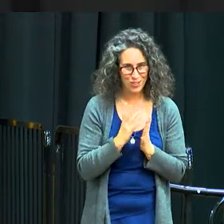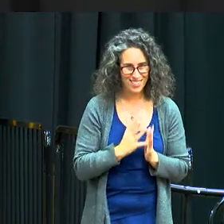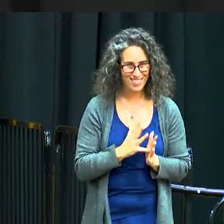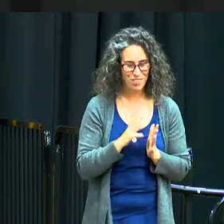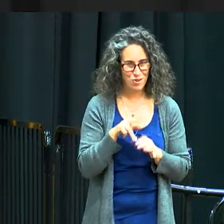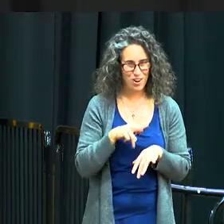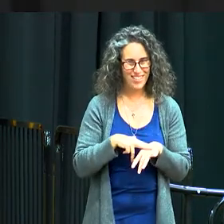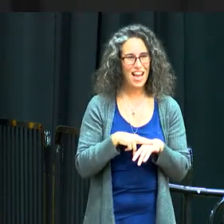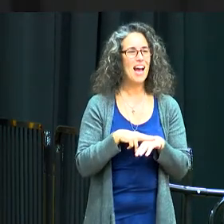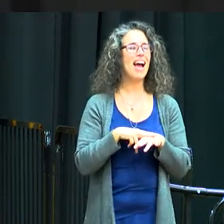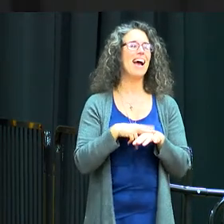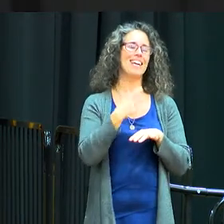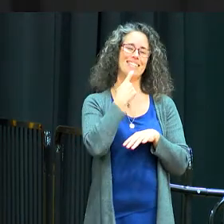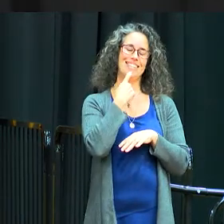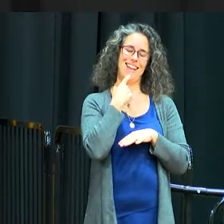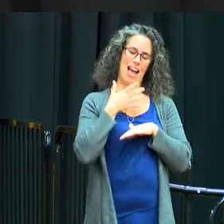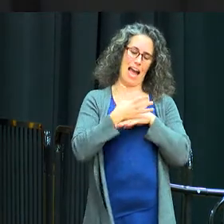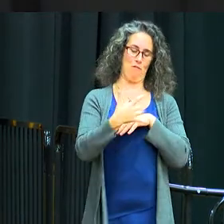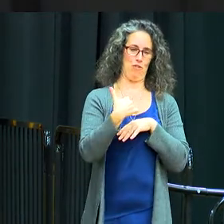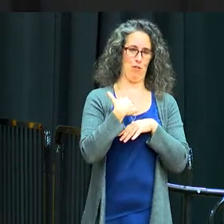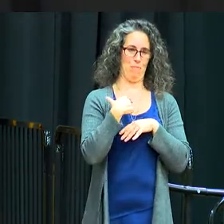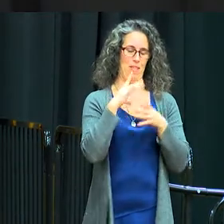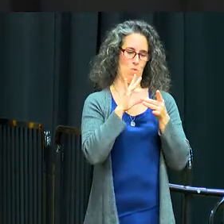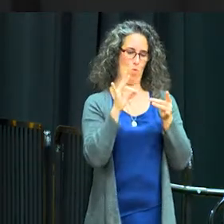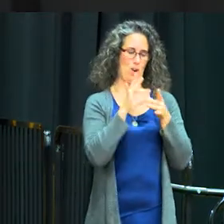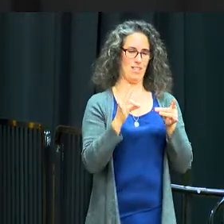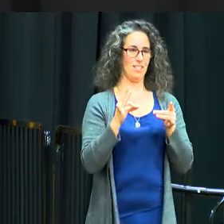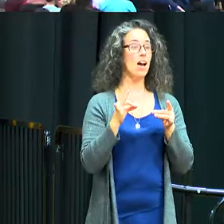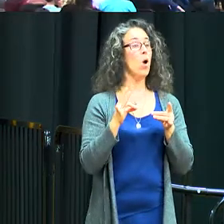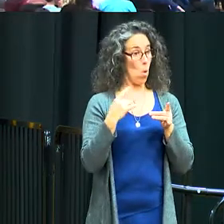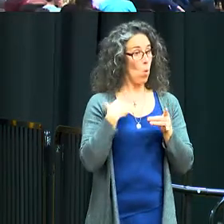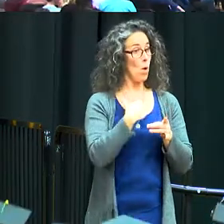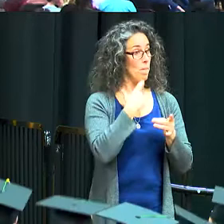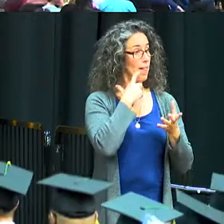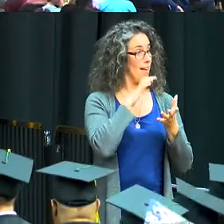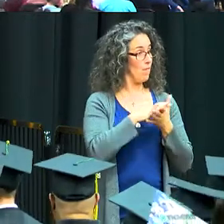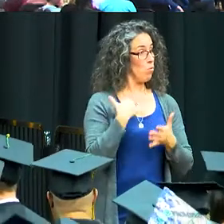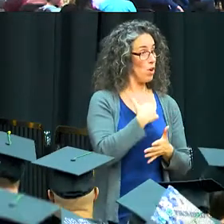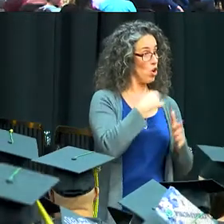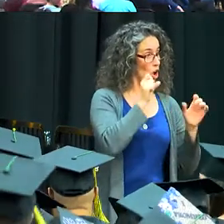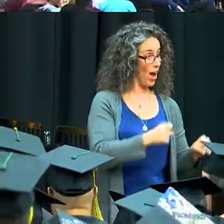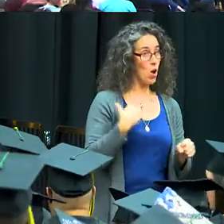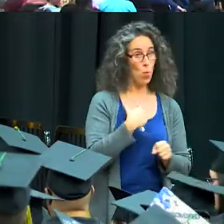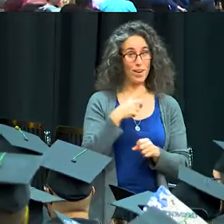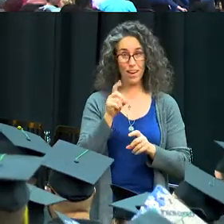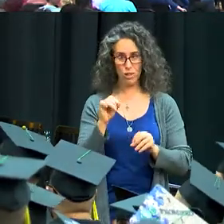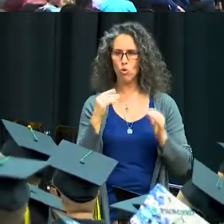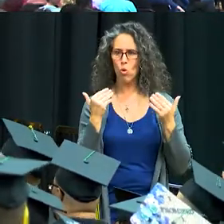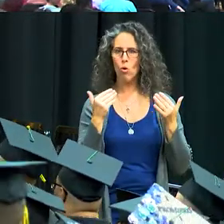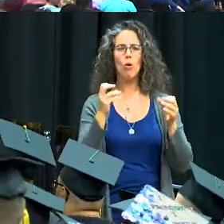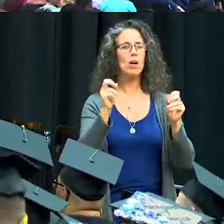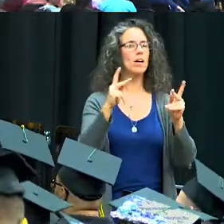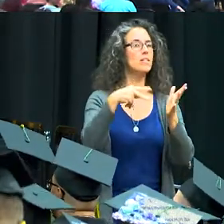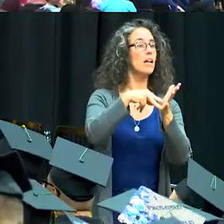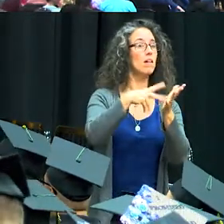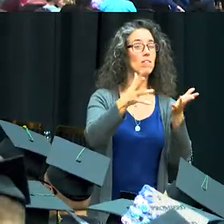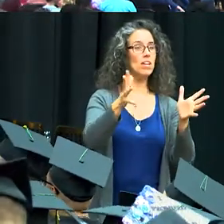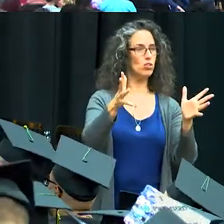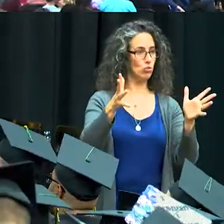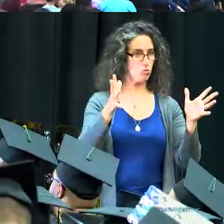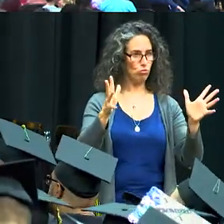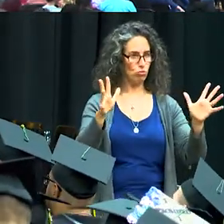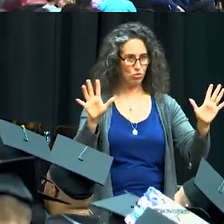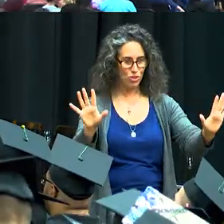after me these words. We believed we could, and we did. Okay, so once you guys are all standing.